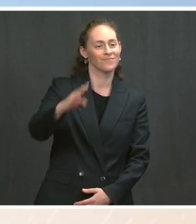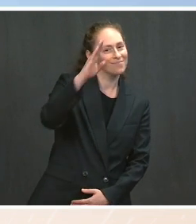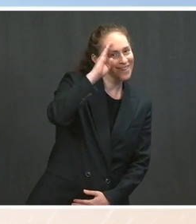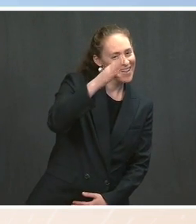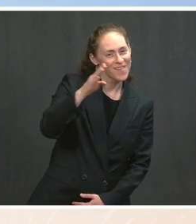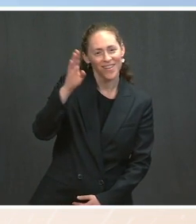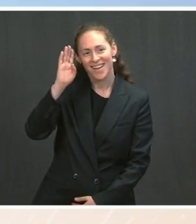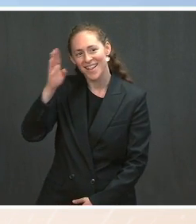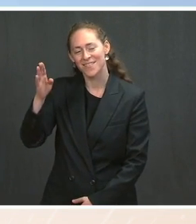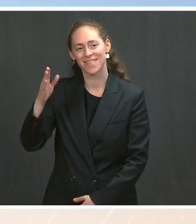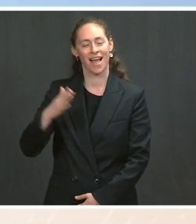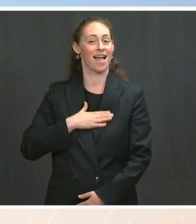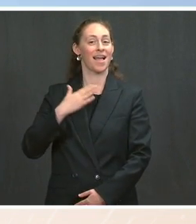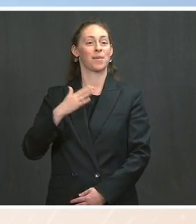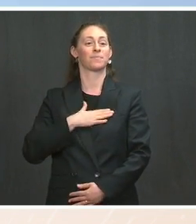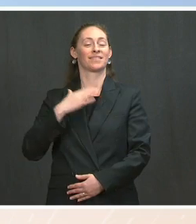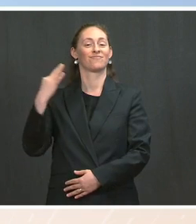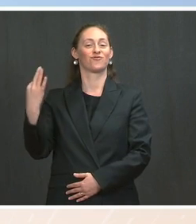Friday.